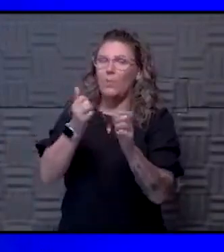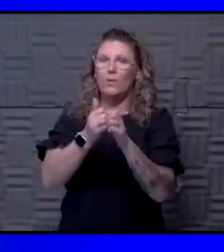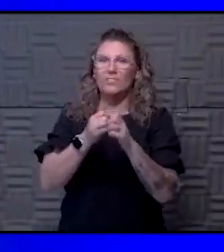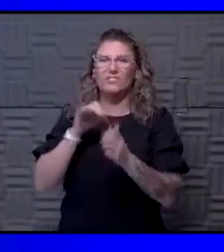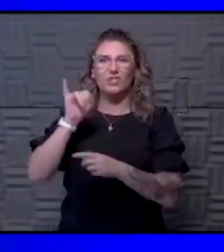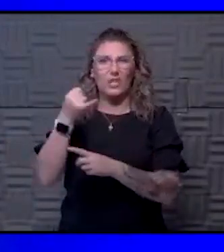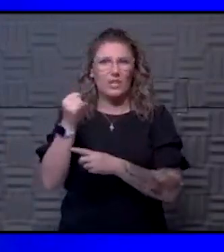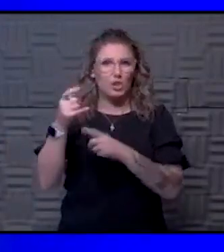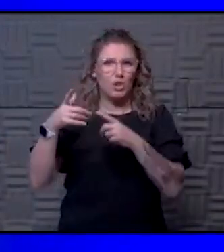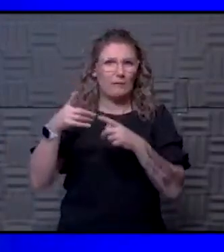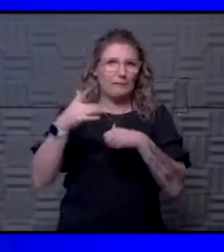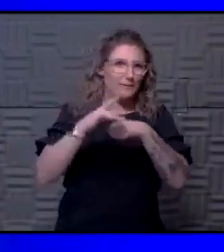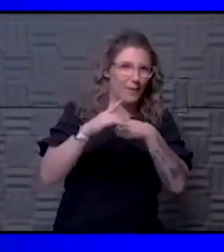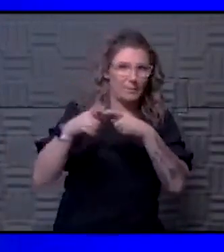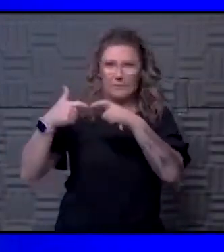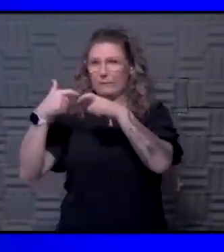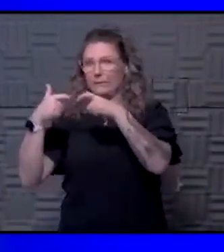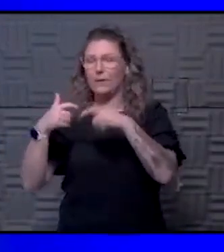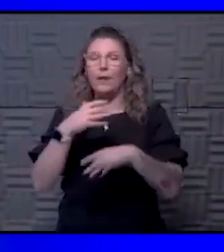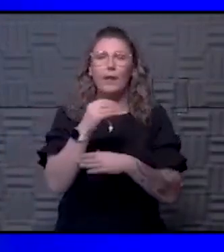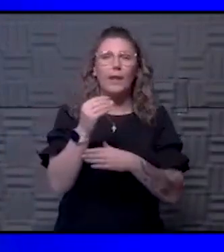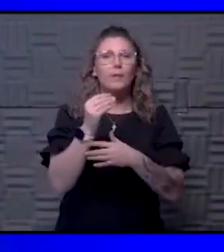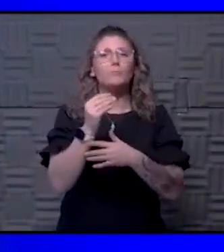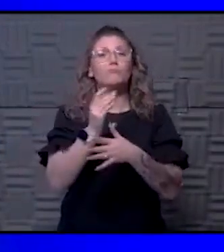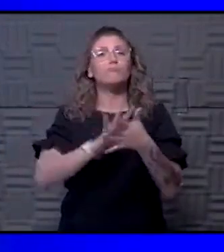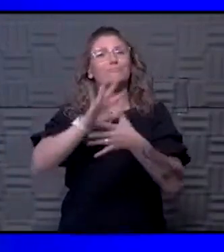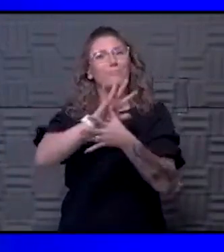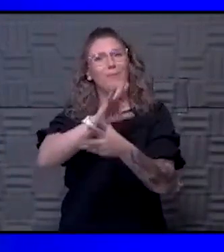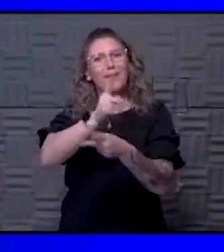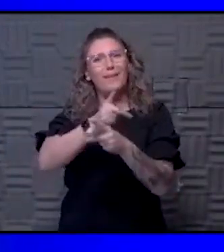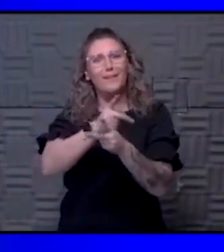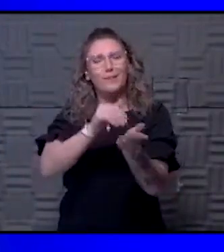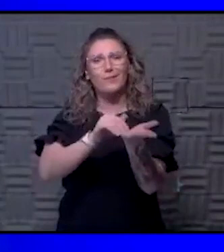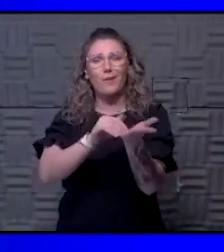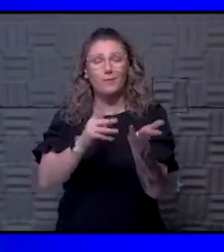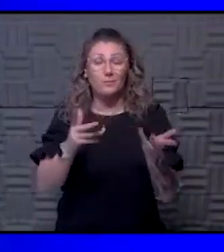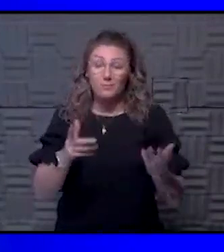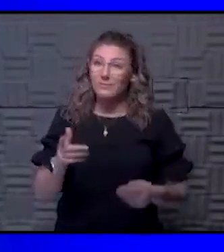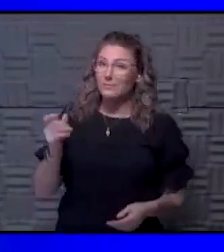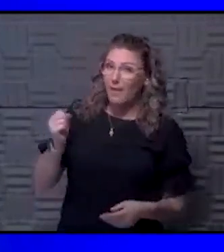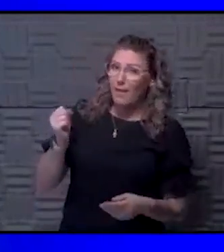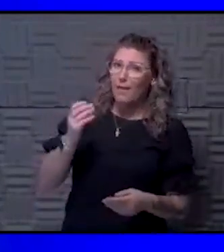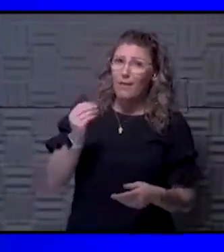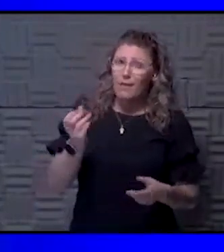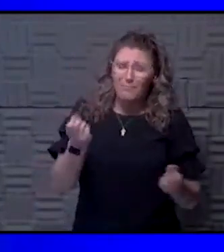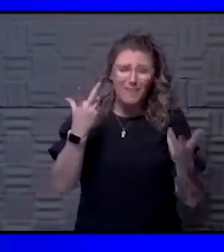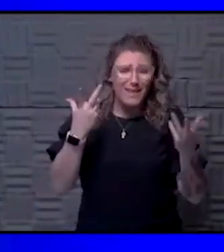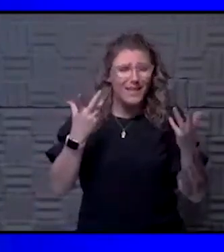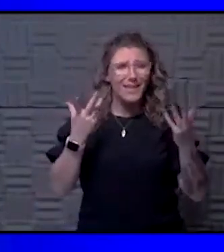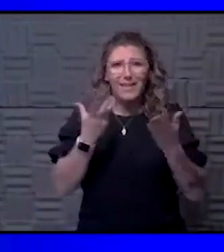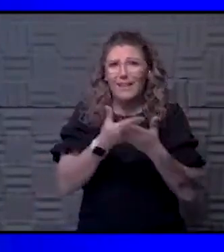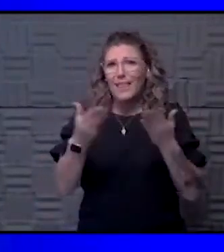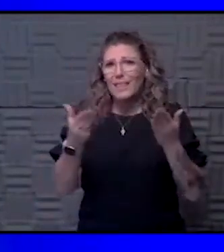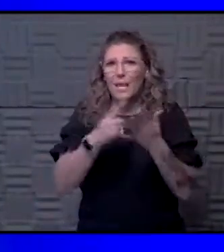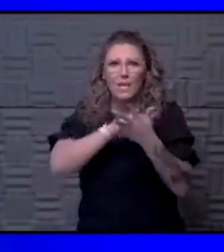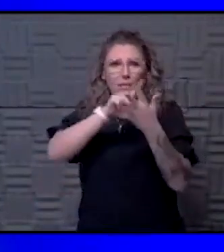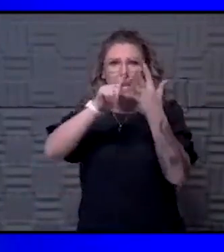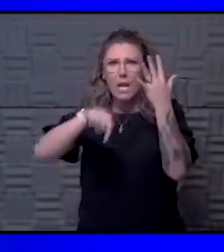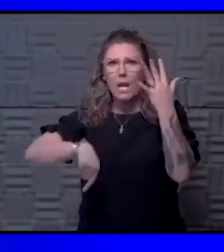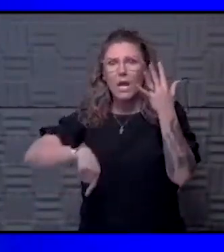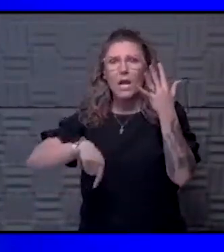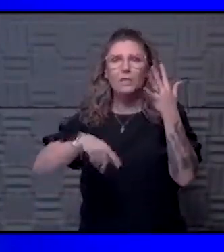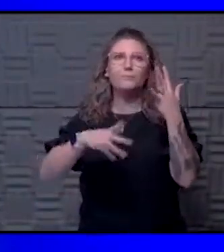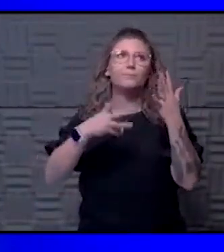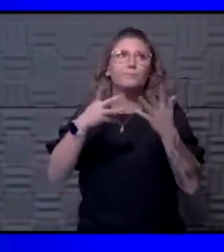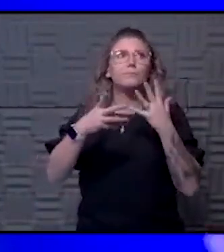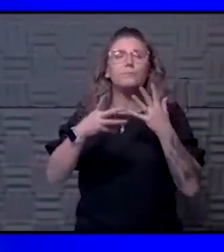availability changing, and primary care providers. Yeah. And there are a number of things around sort